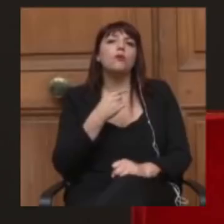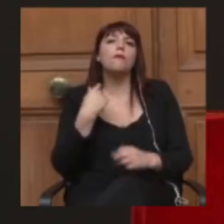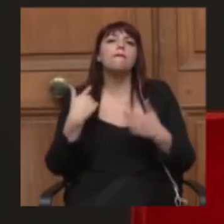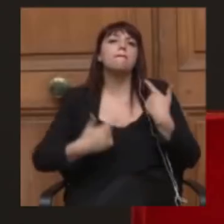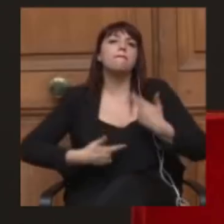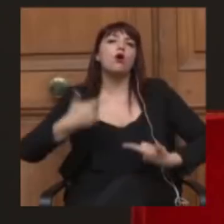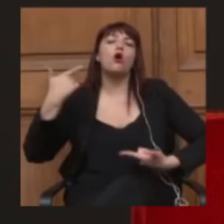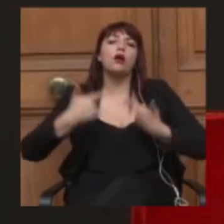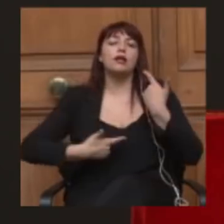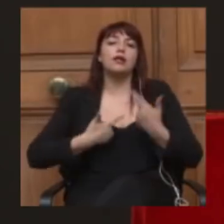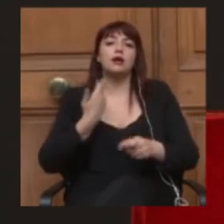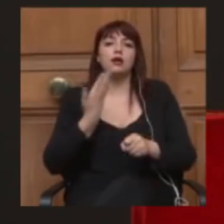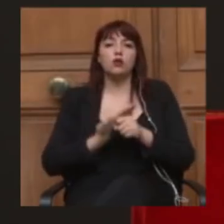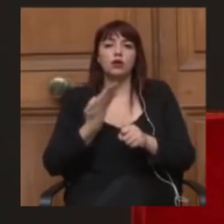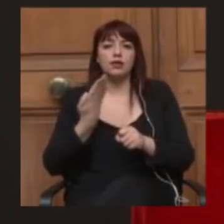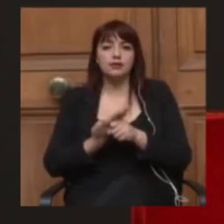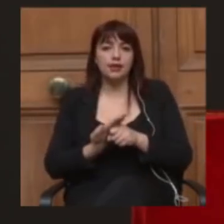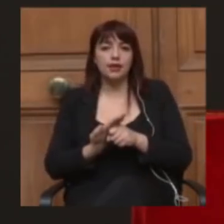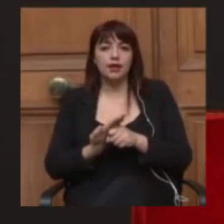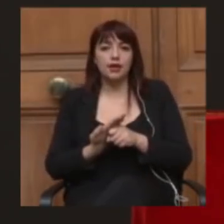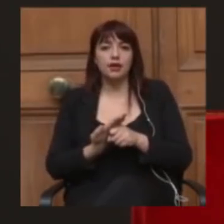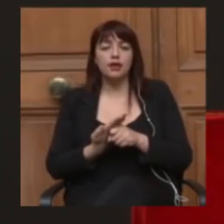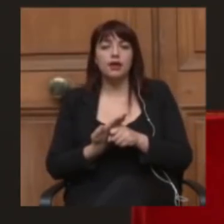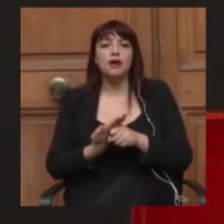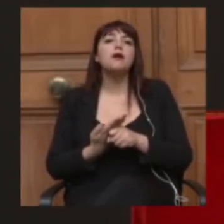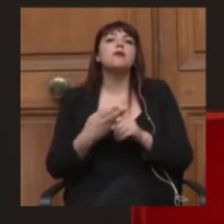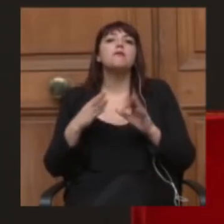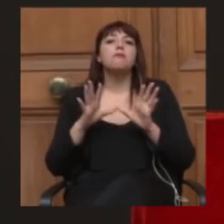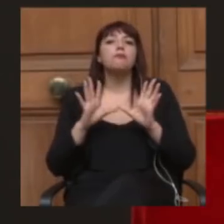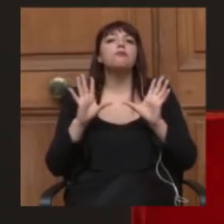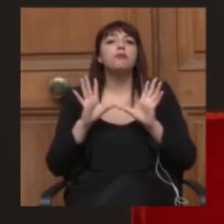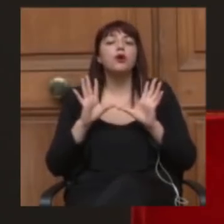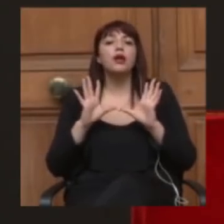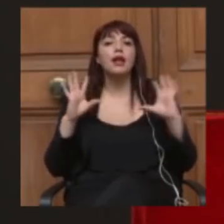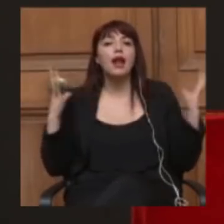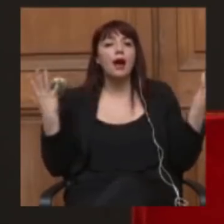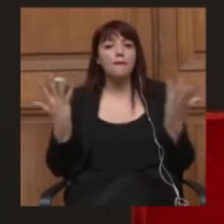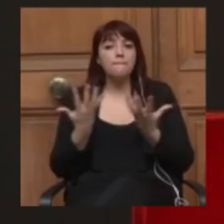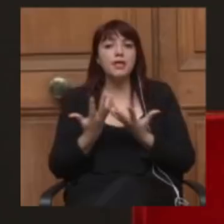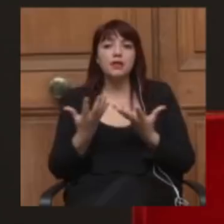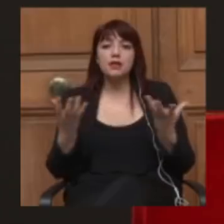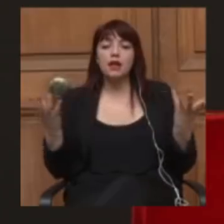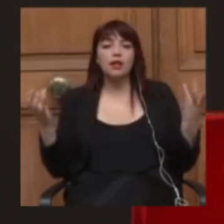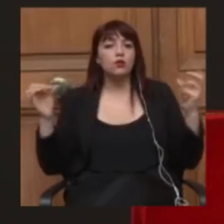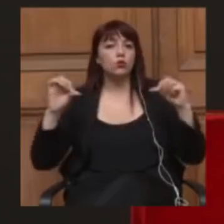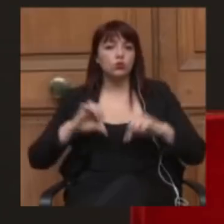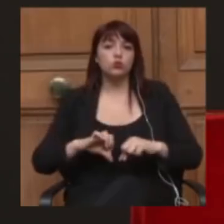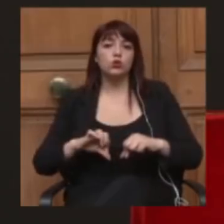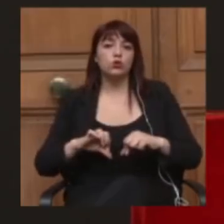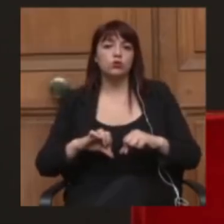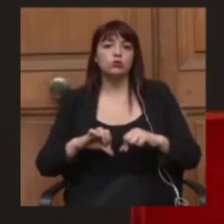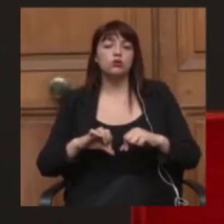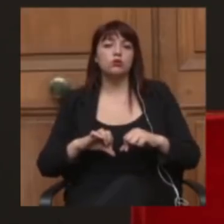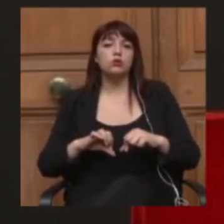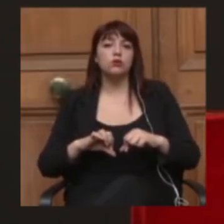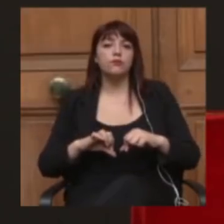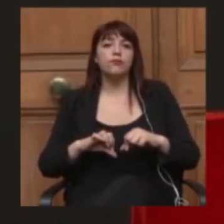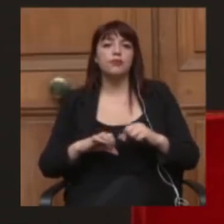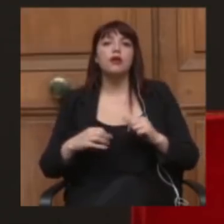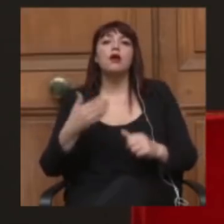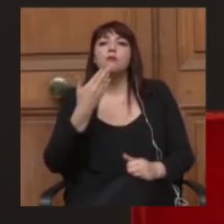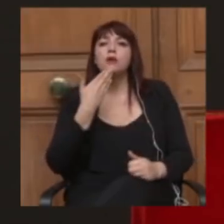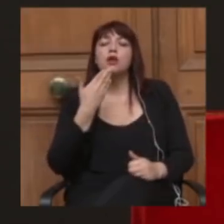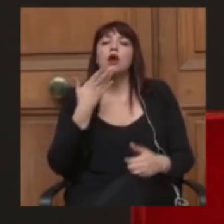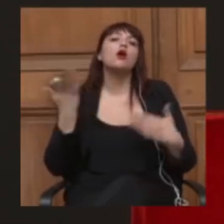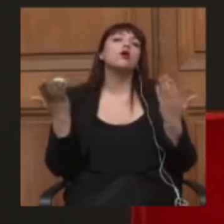to safeguard the environment against destruction? Why and how do we come to understand